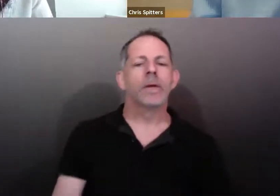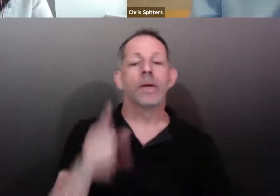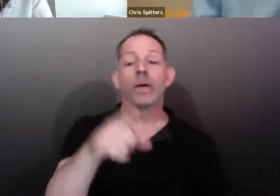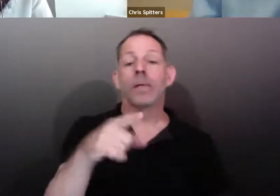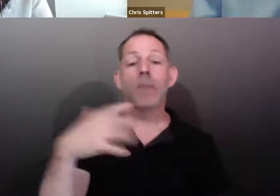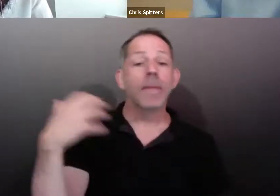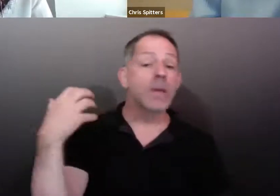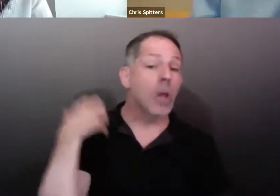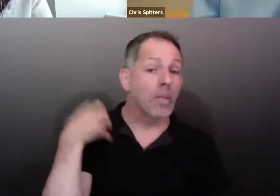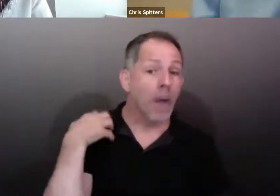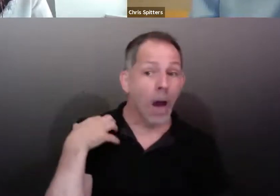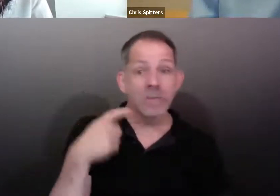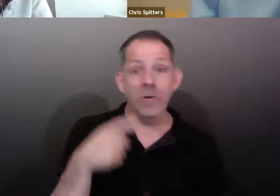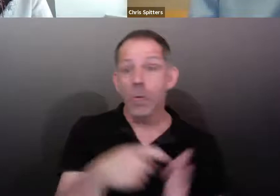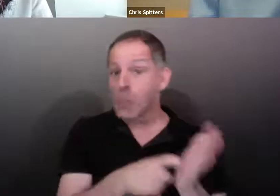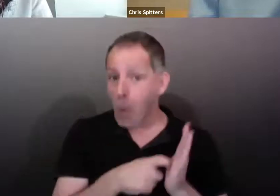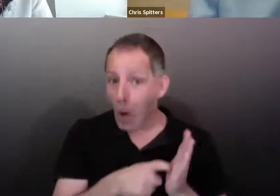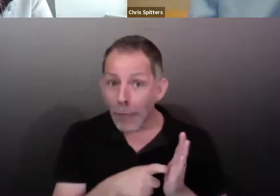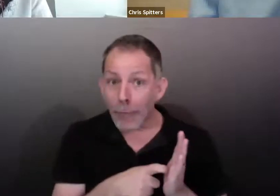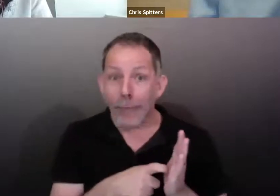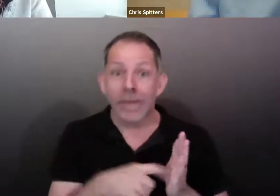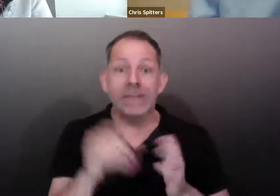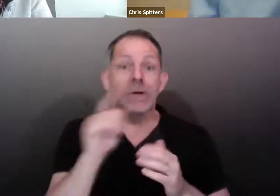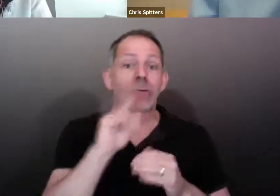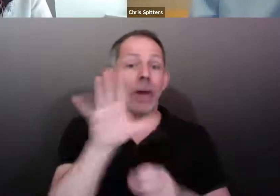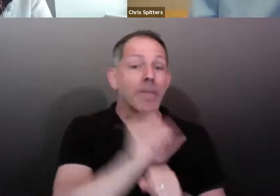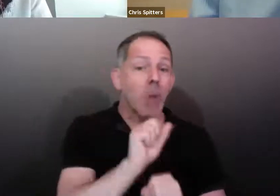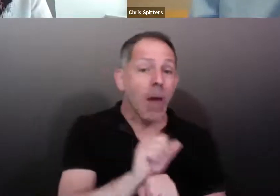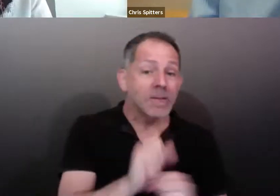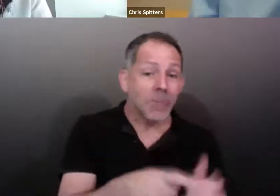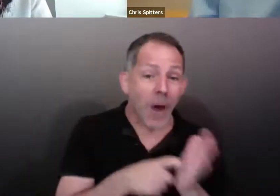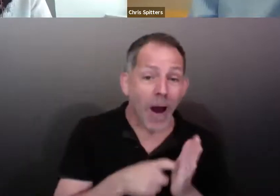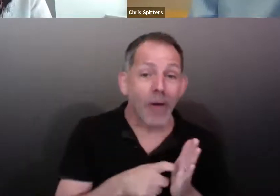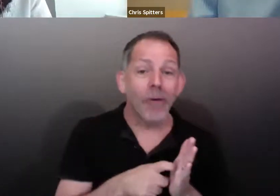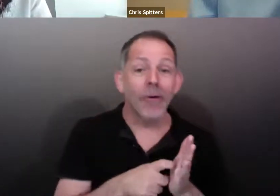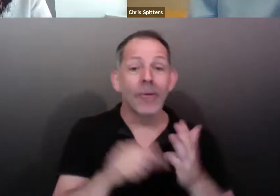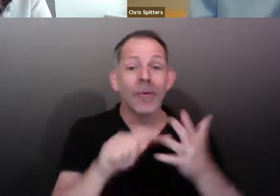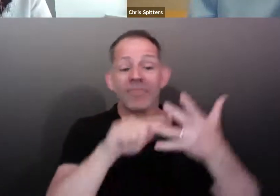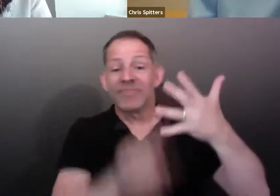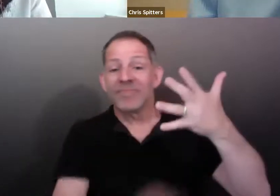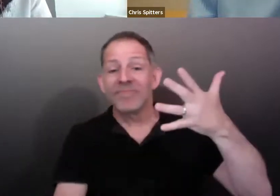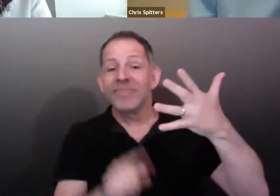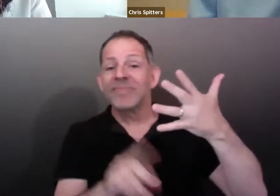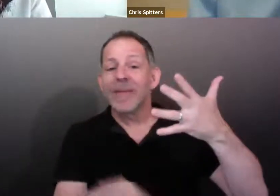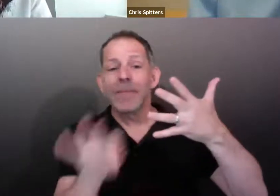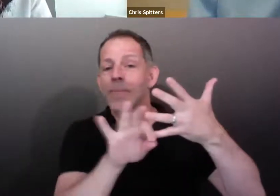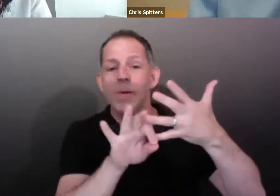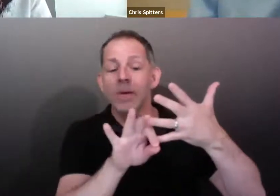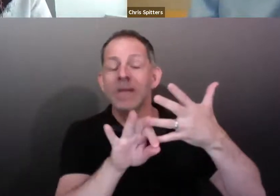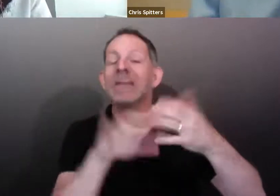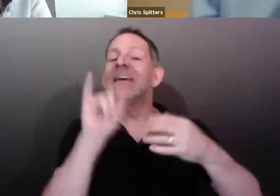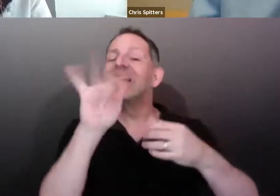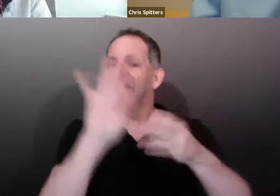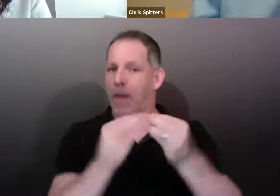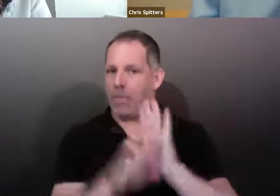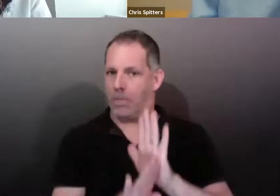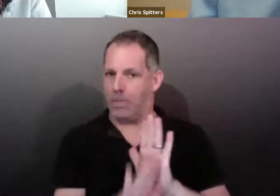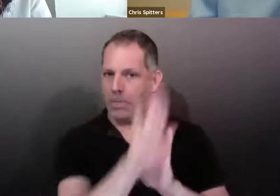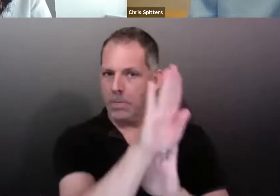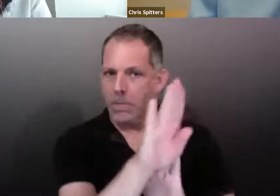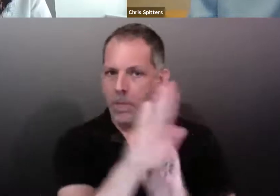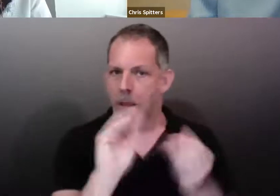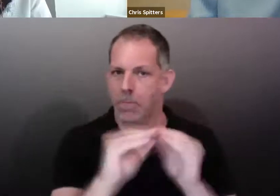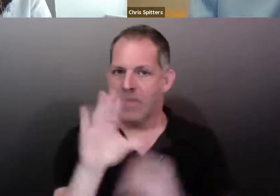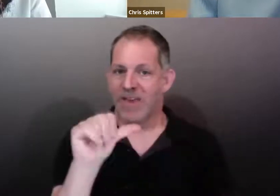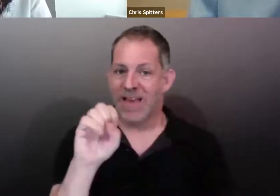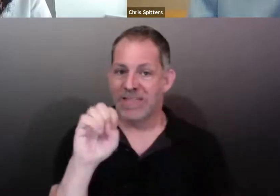been working to set up a phone line for test registration help, particularly for those without internet access or those needing